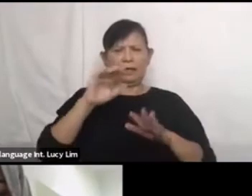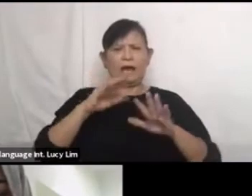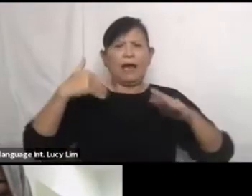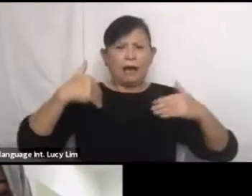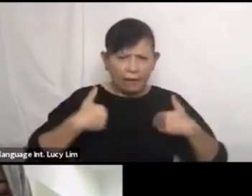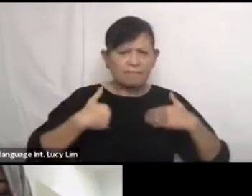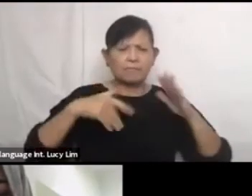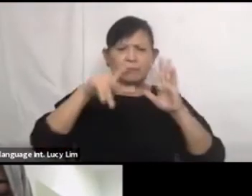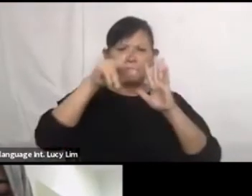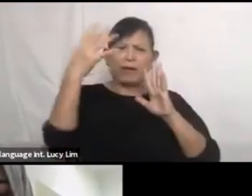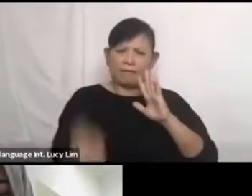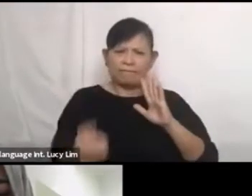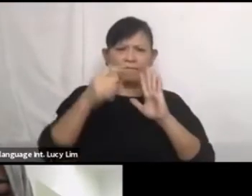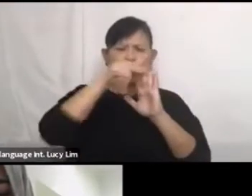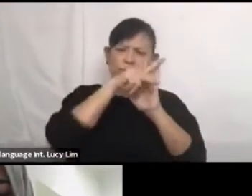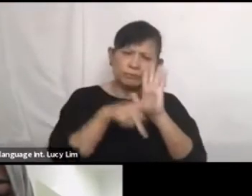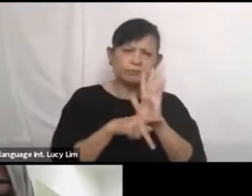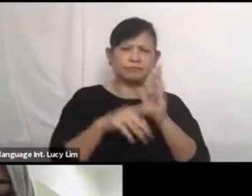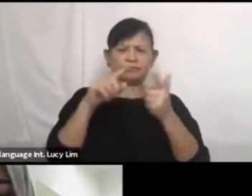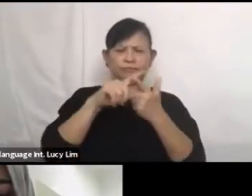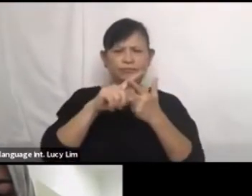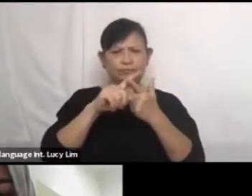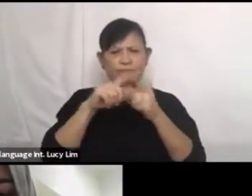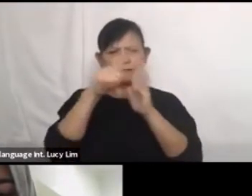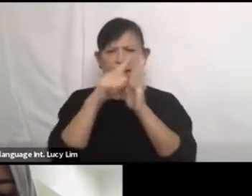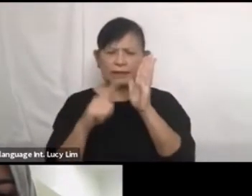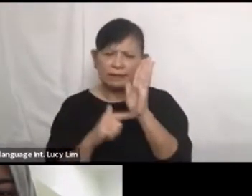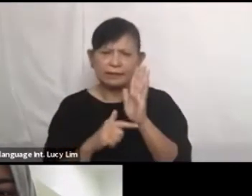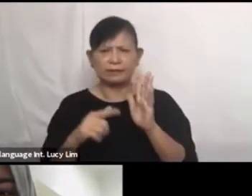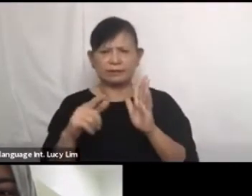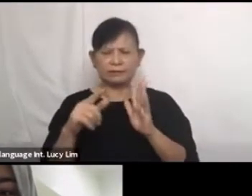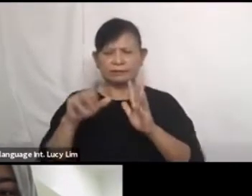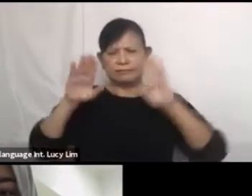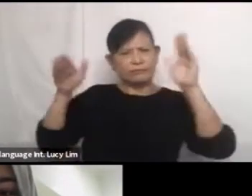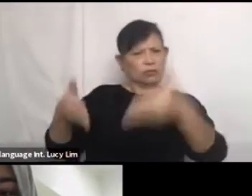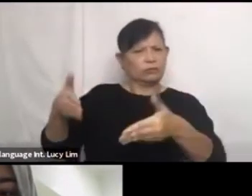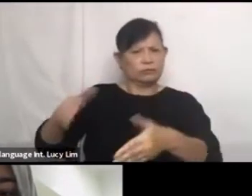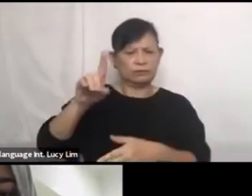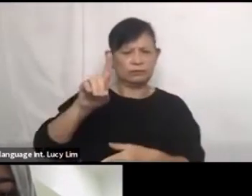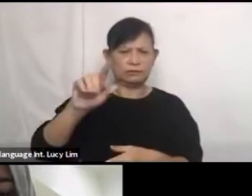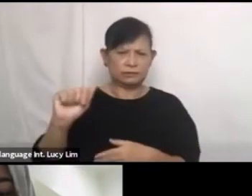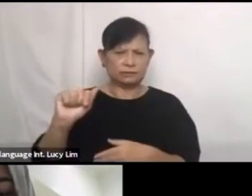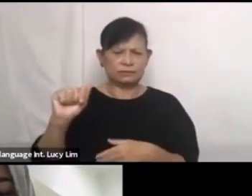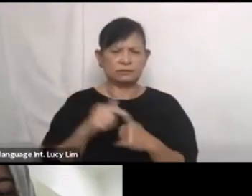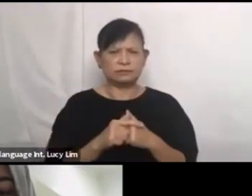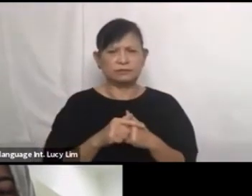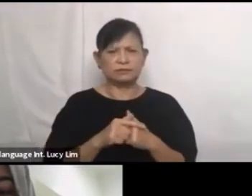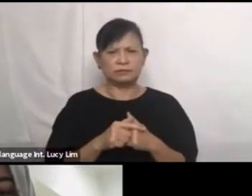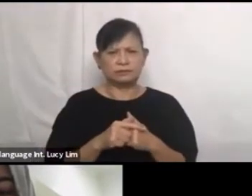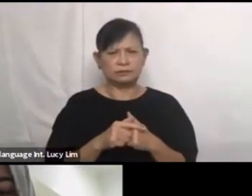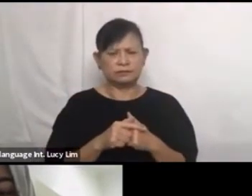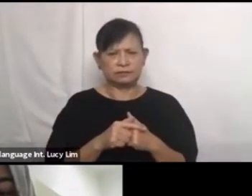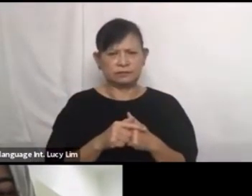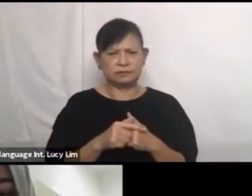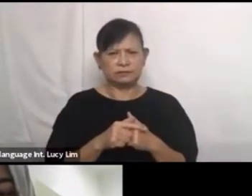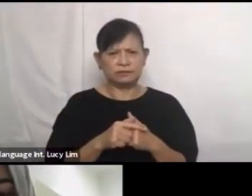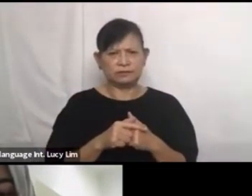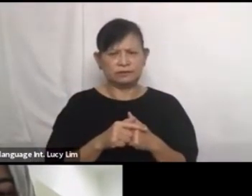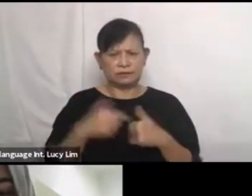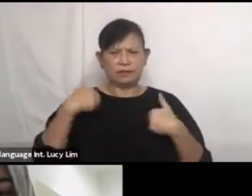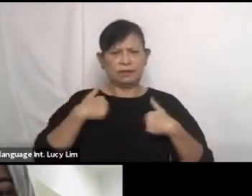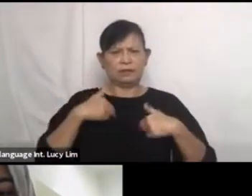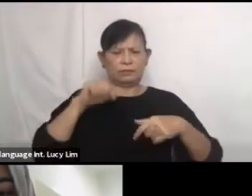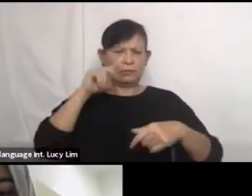and legal provisions for people with disabilities. But with the work we have done at Youth Advocacy Network Sri